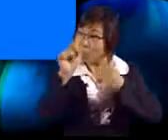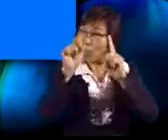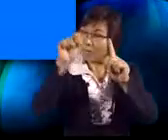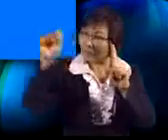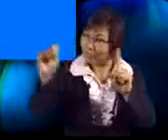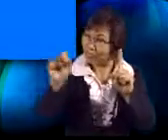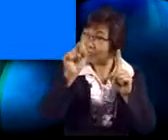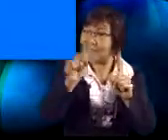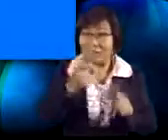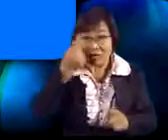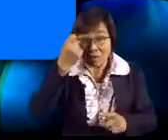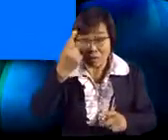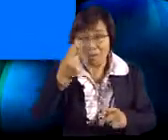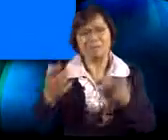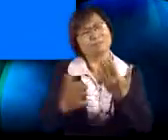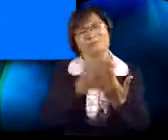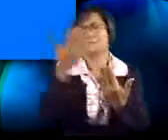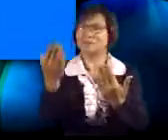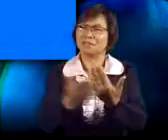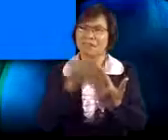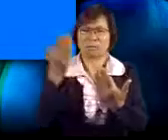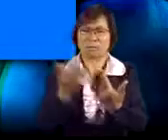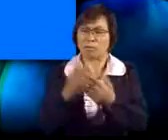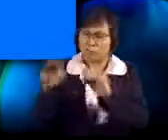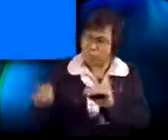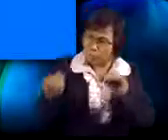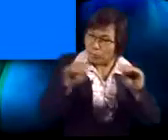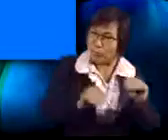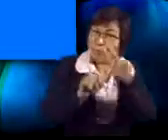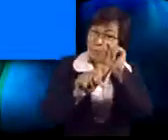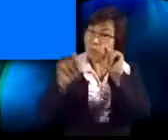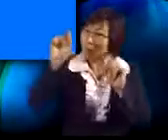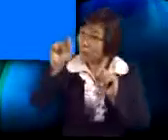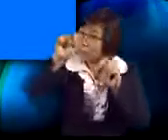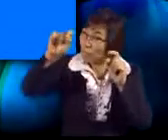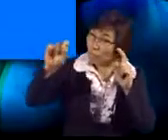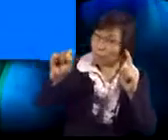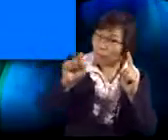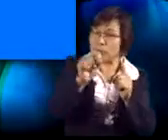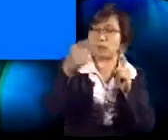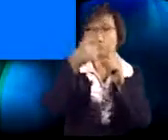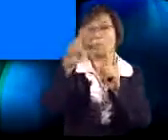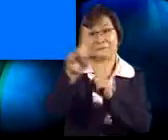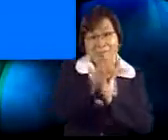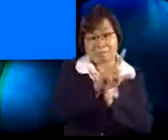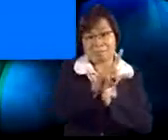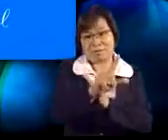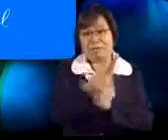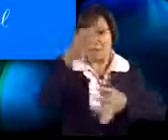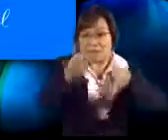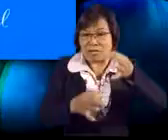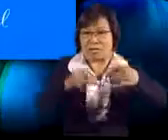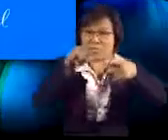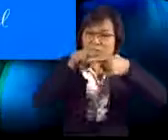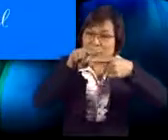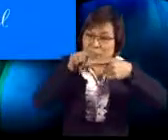it? It's simple. Just move one decimal place to the left if